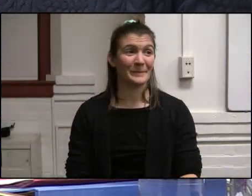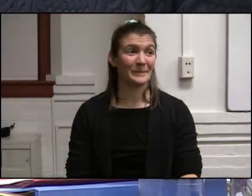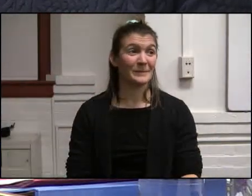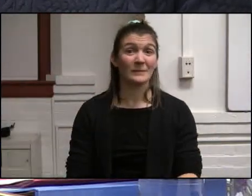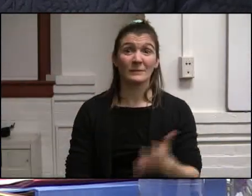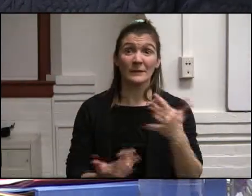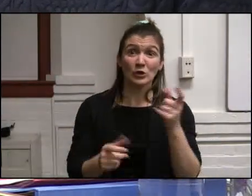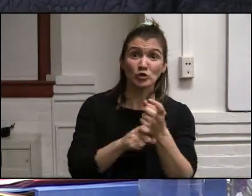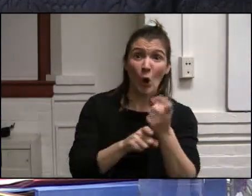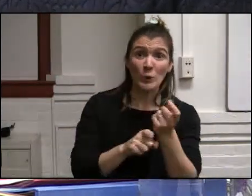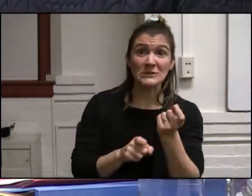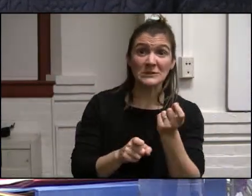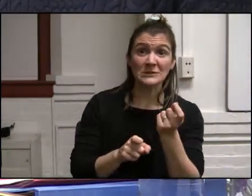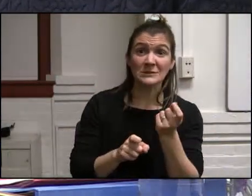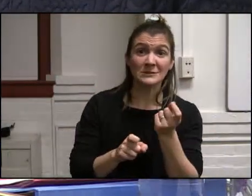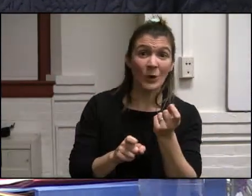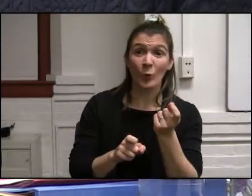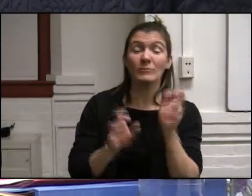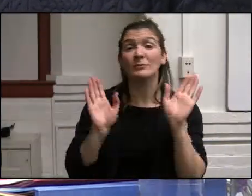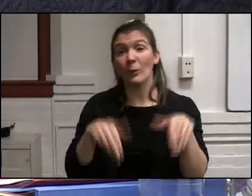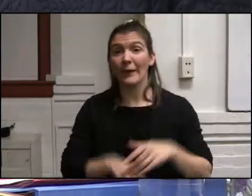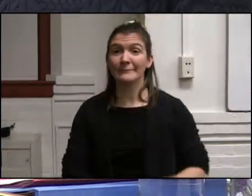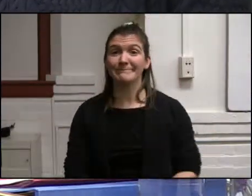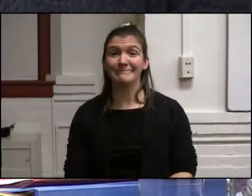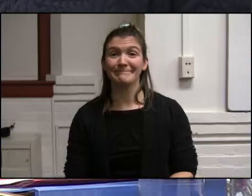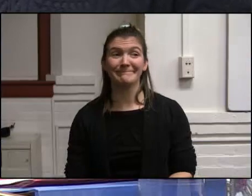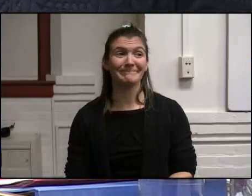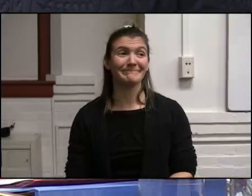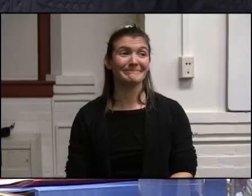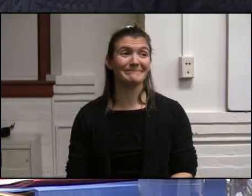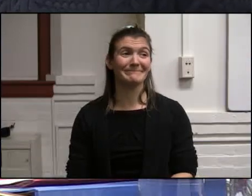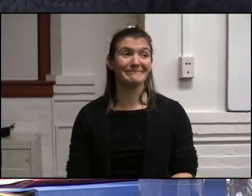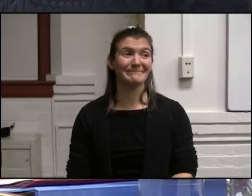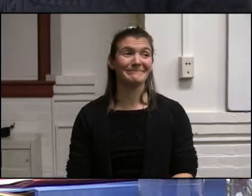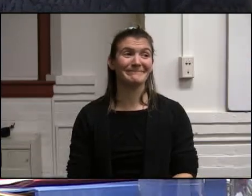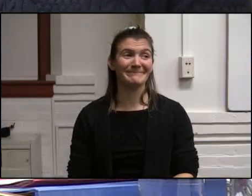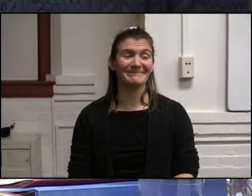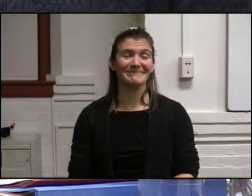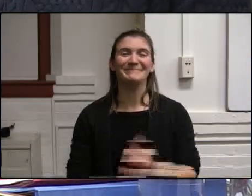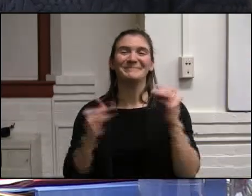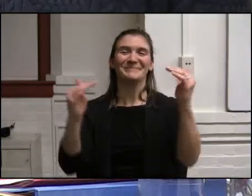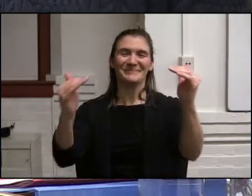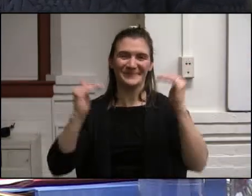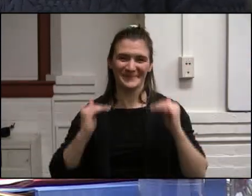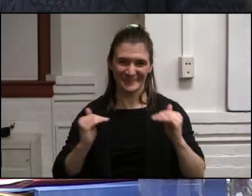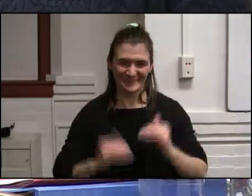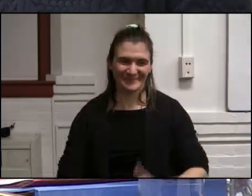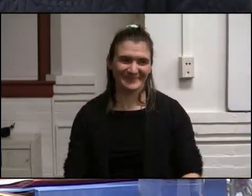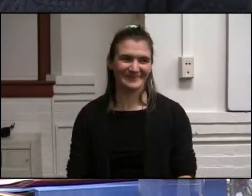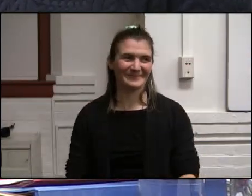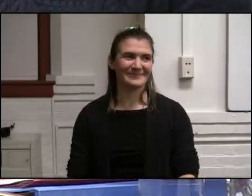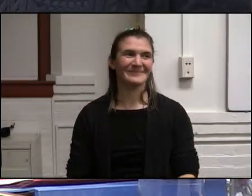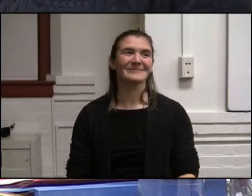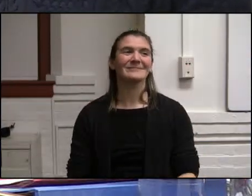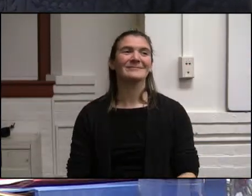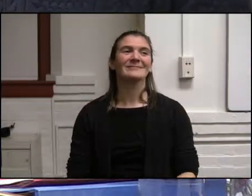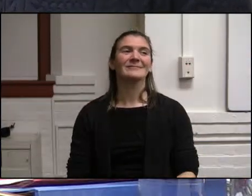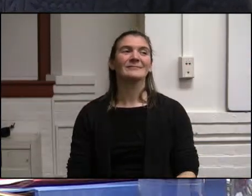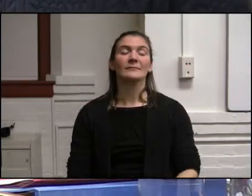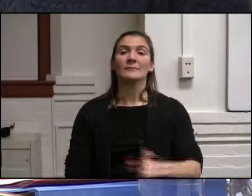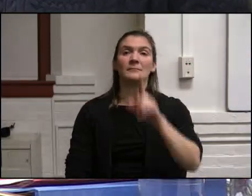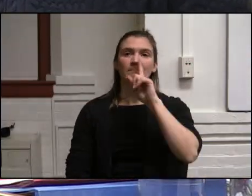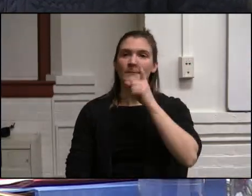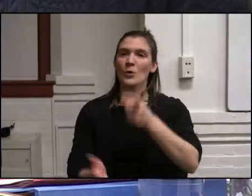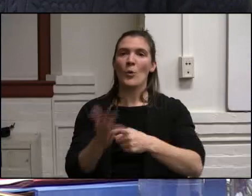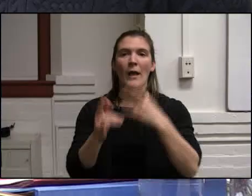Jokes? No? Okay. We are moving on because we are not required tonight to